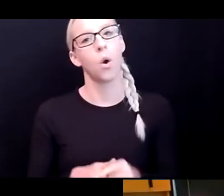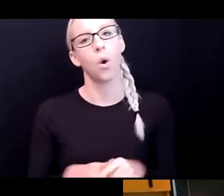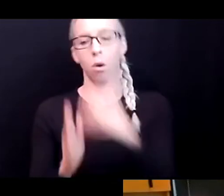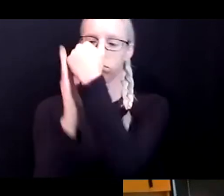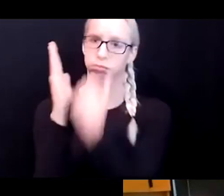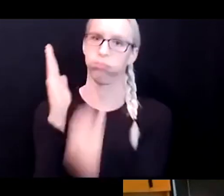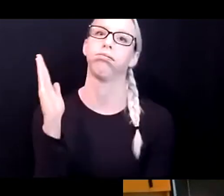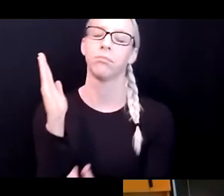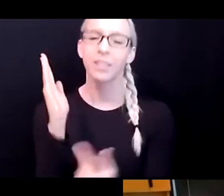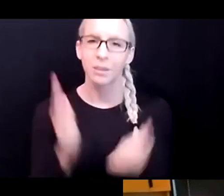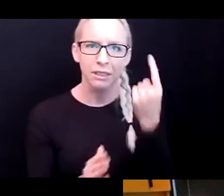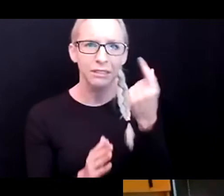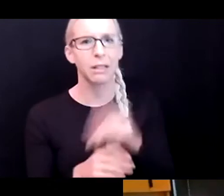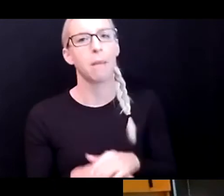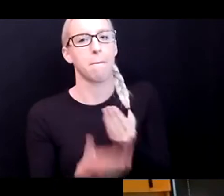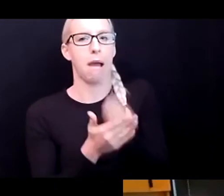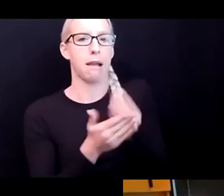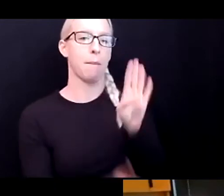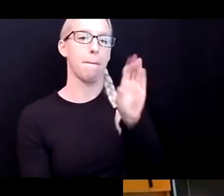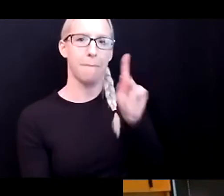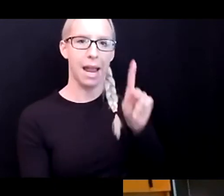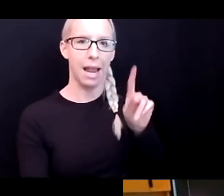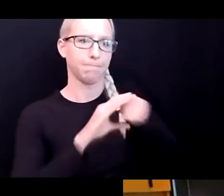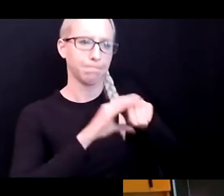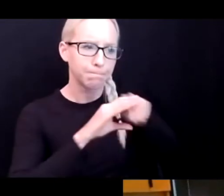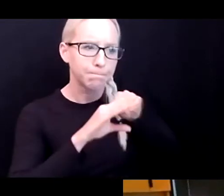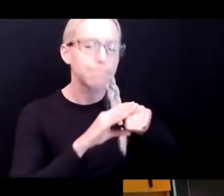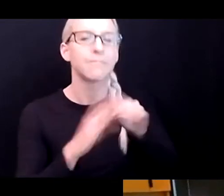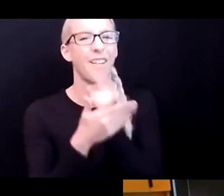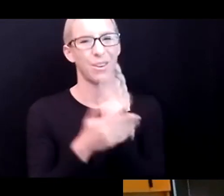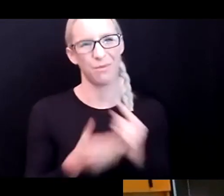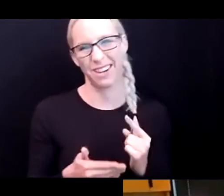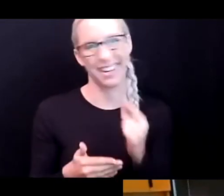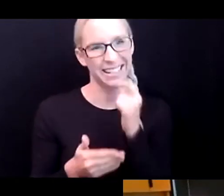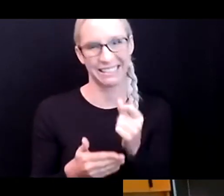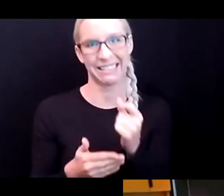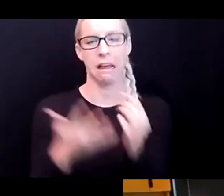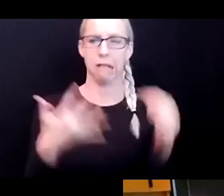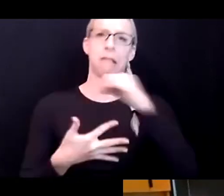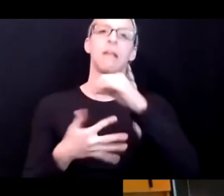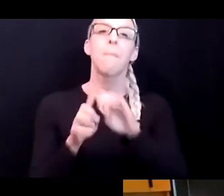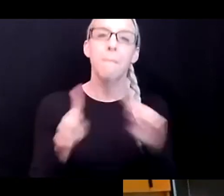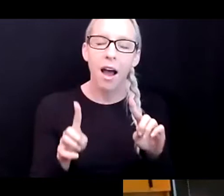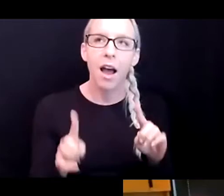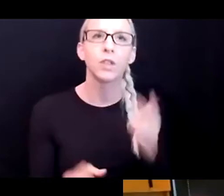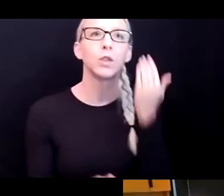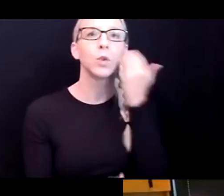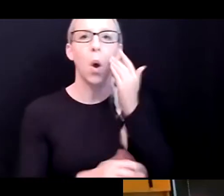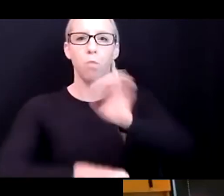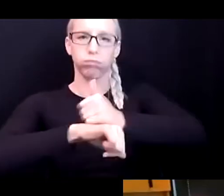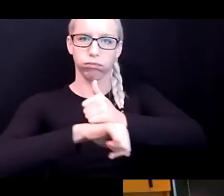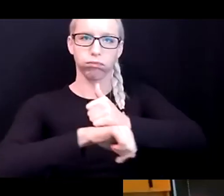every week. But doing that monthly contribution really helps my husband and I to know, okay, that's already done. Check that